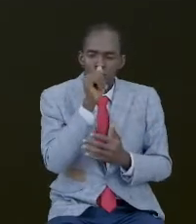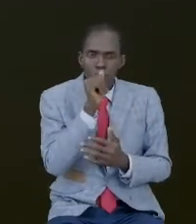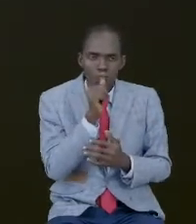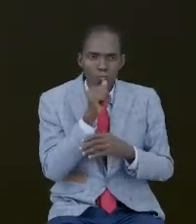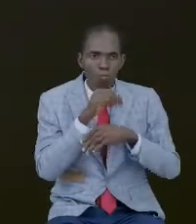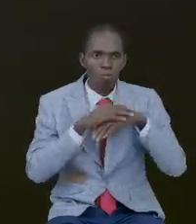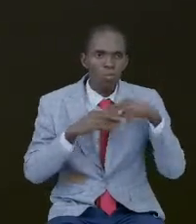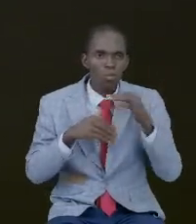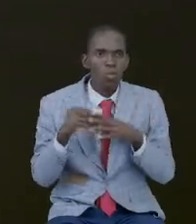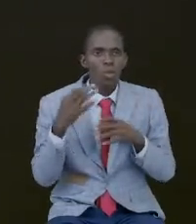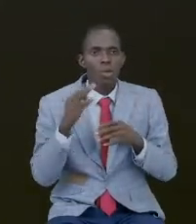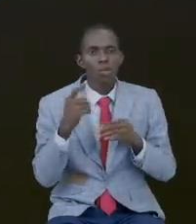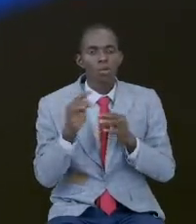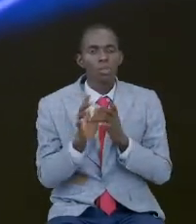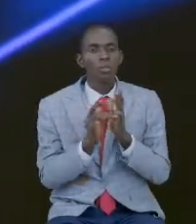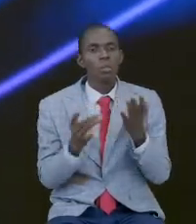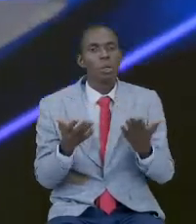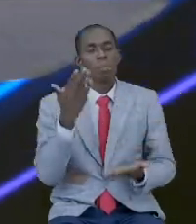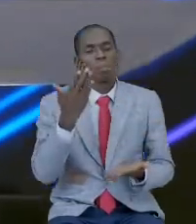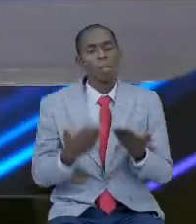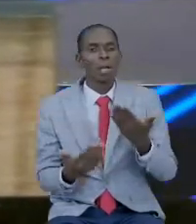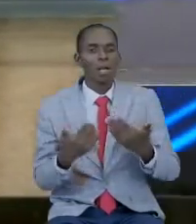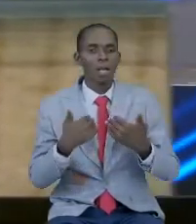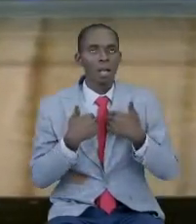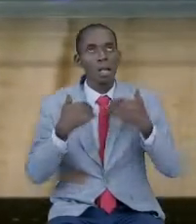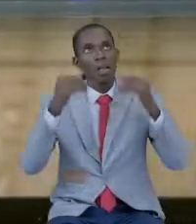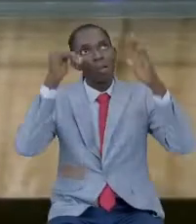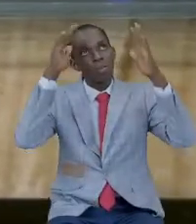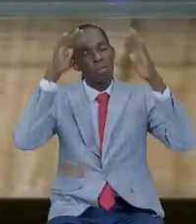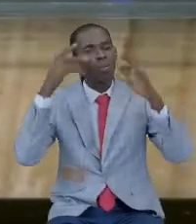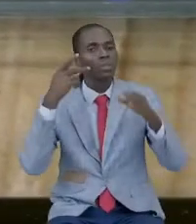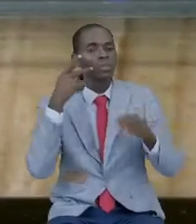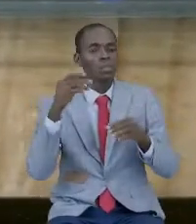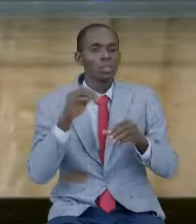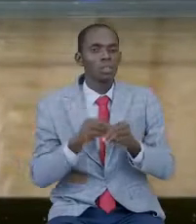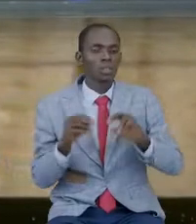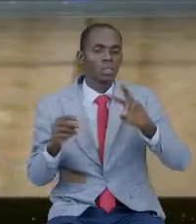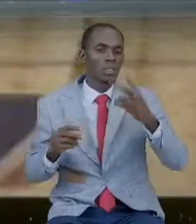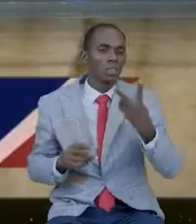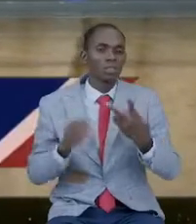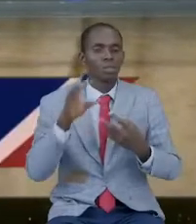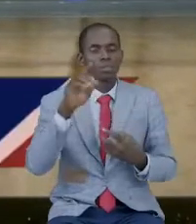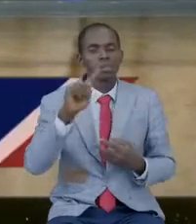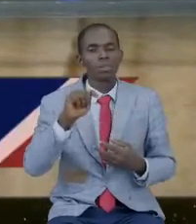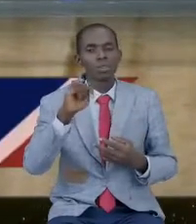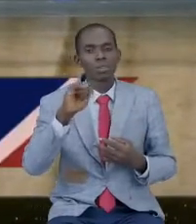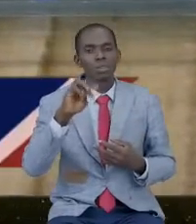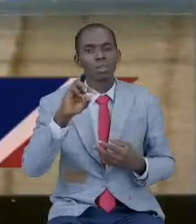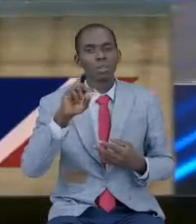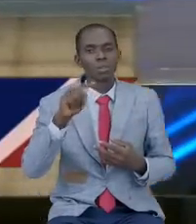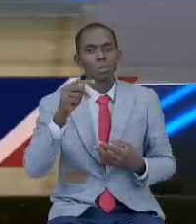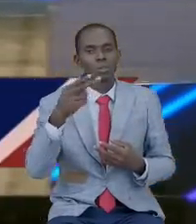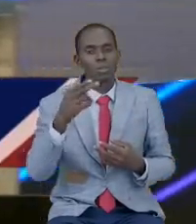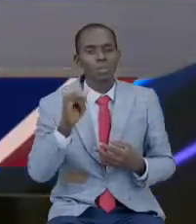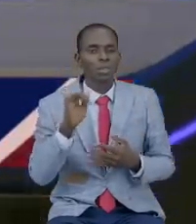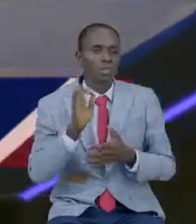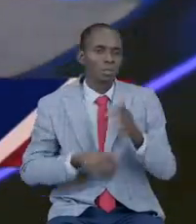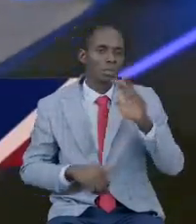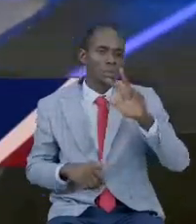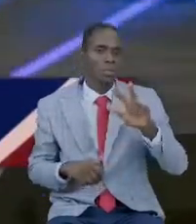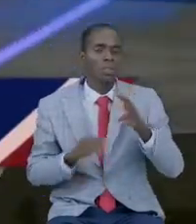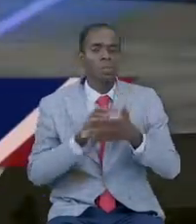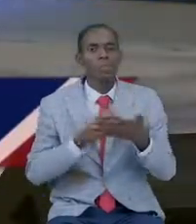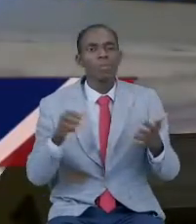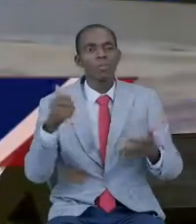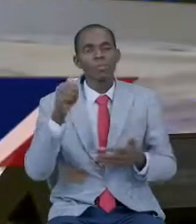scriptures might have hope. In 2 Timothy chapter 3, reading from verse 15, it says, and